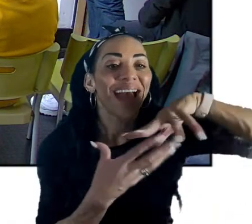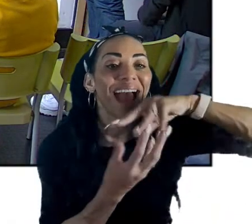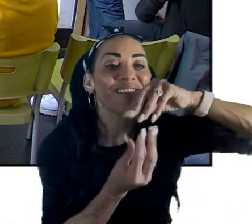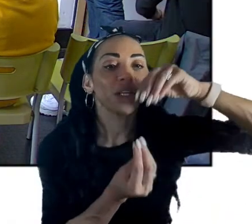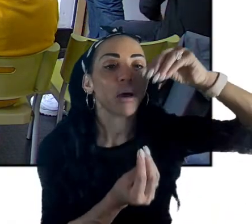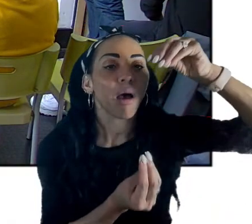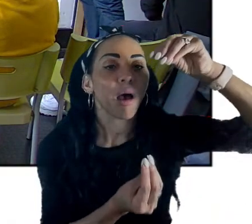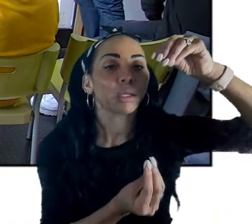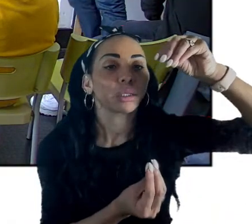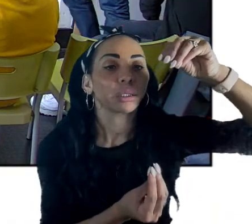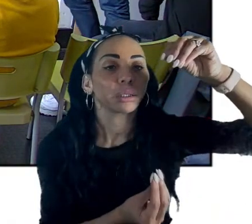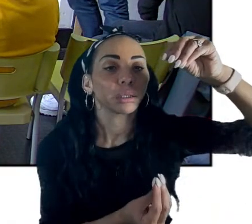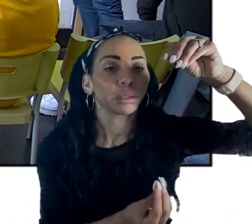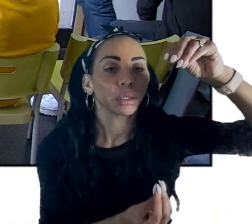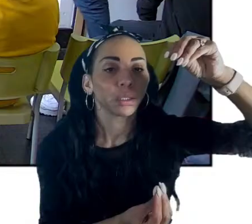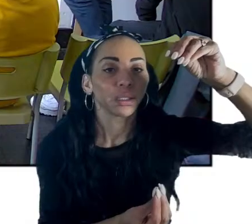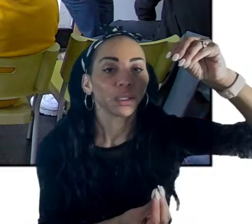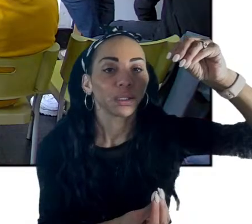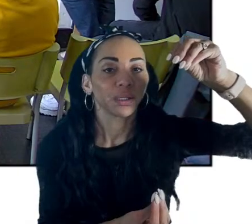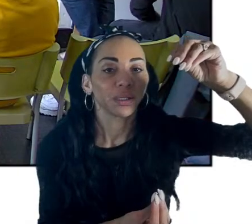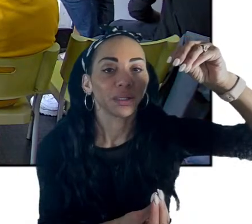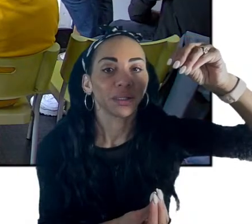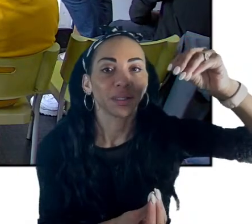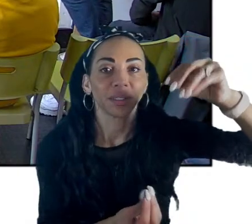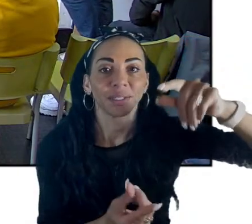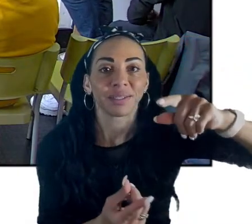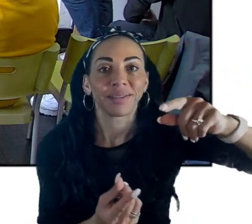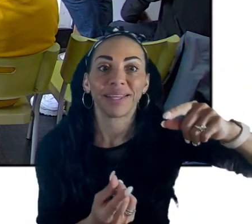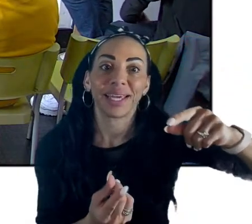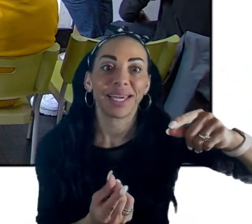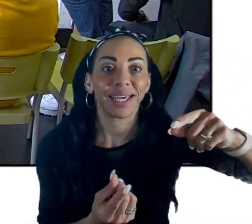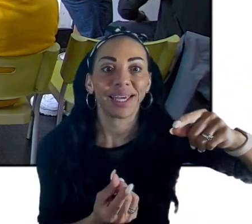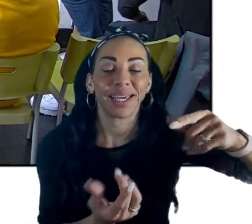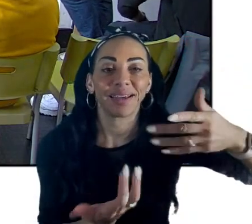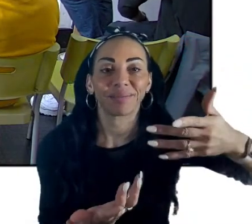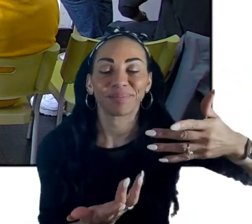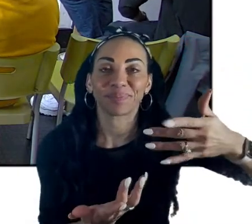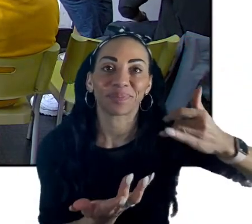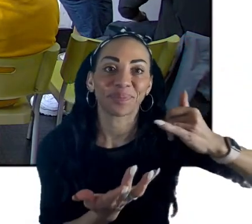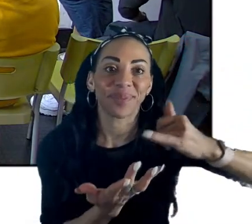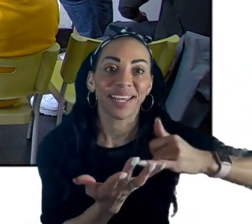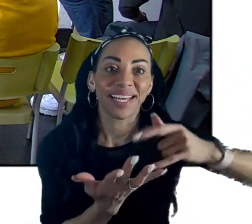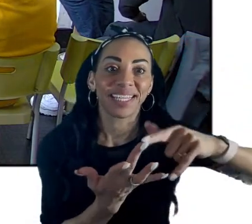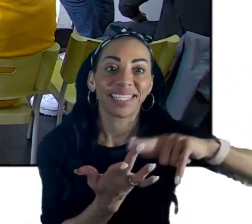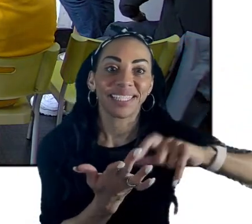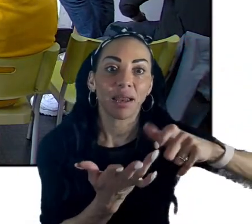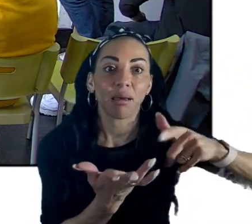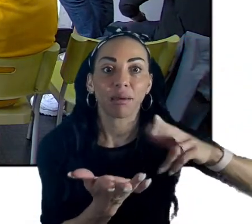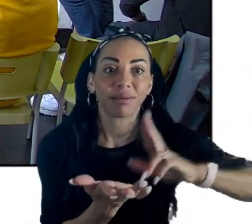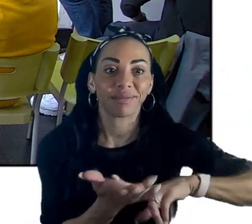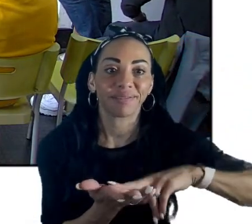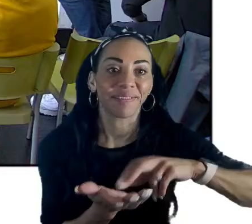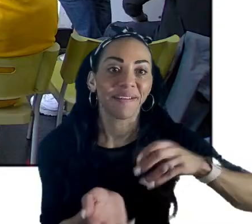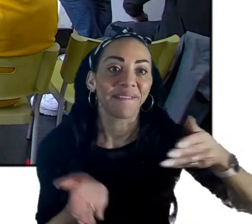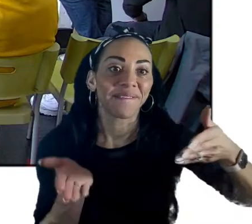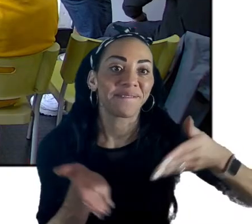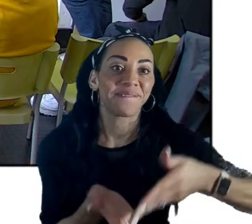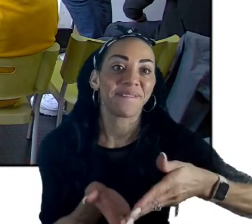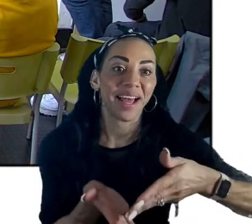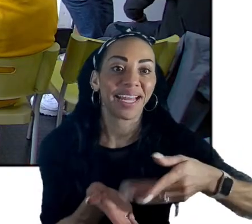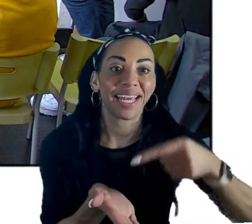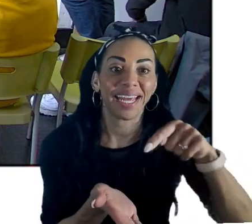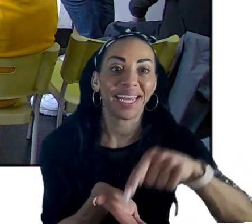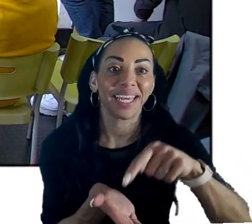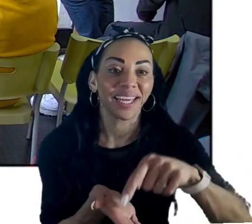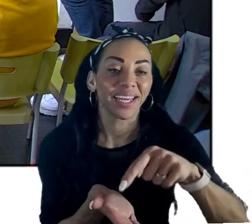ultimate power fantasy of the Silicon Valley use of AI is to have just these avatars that used as a replacement eventually of